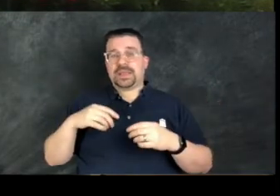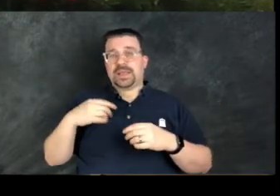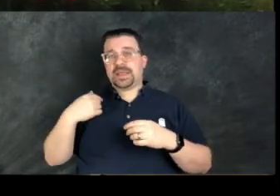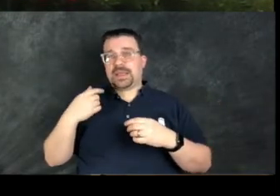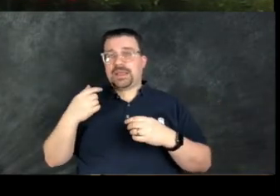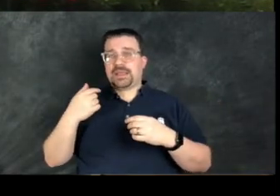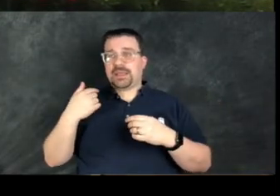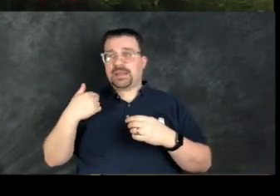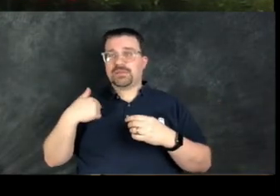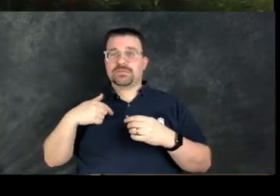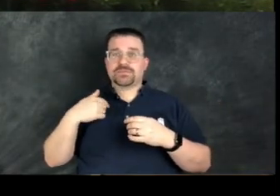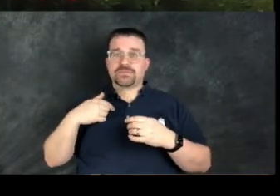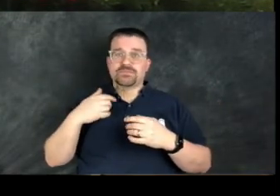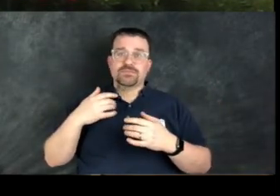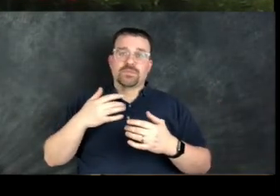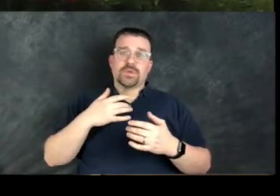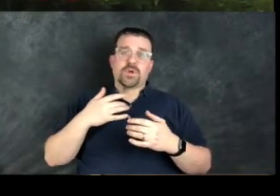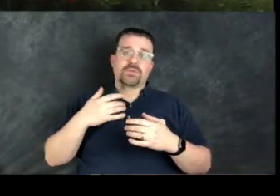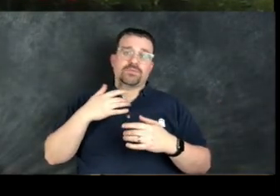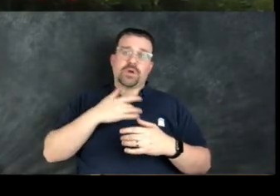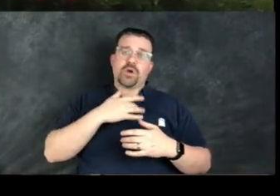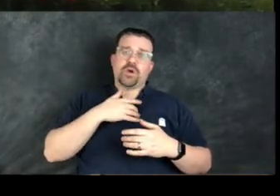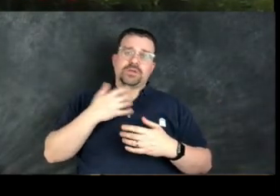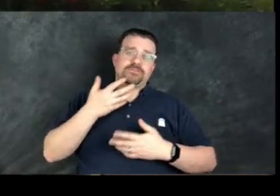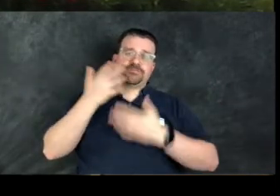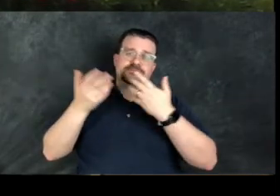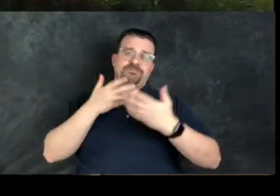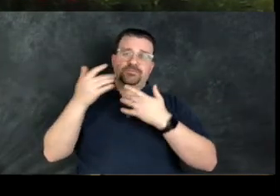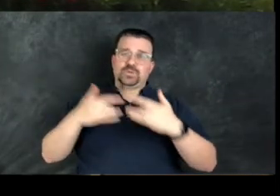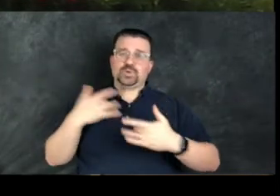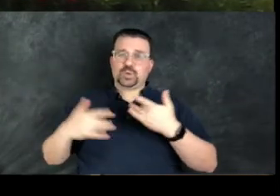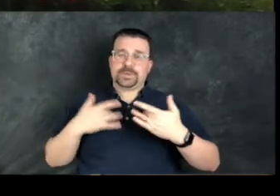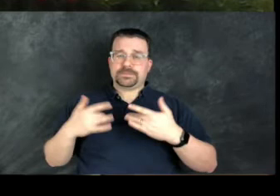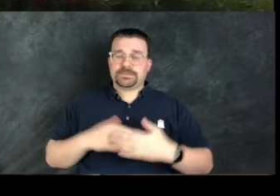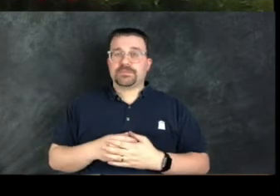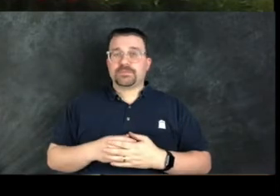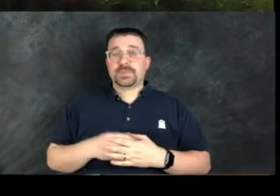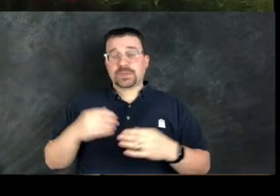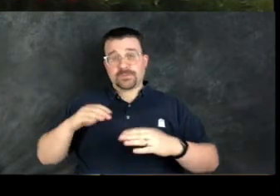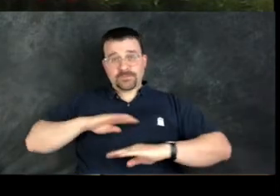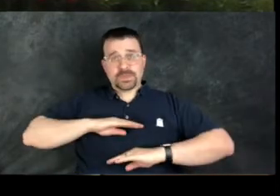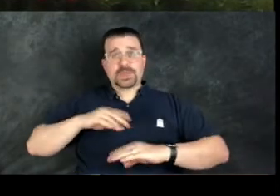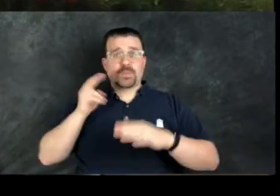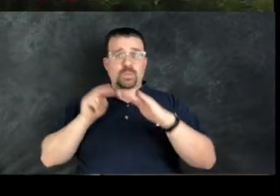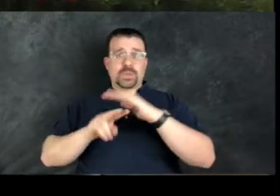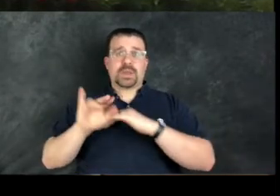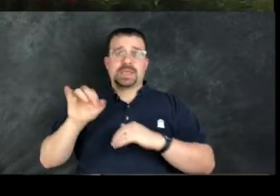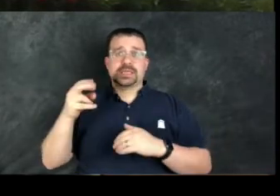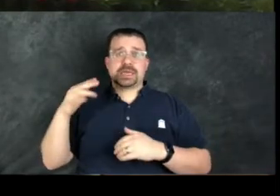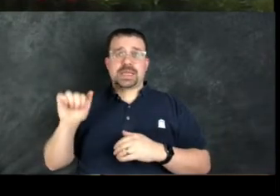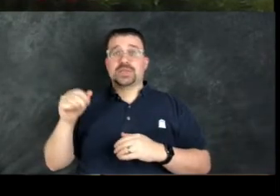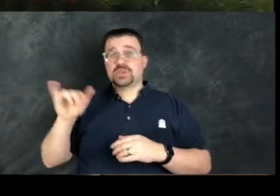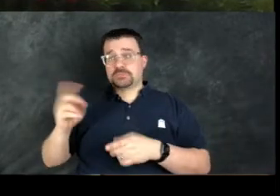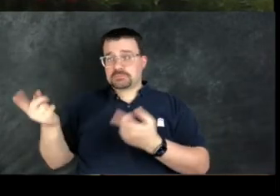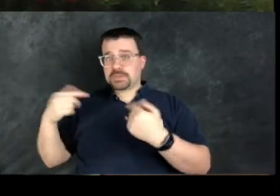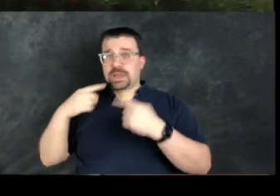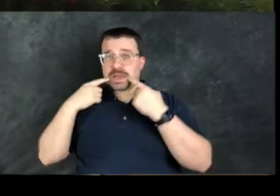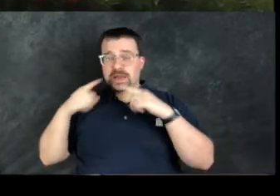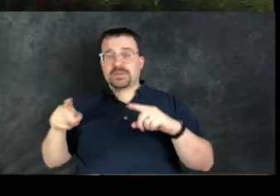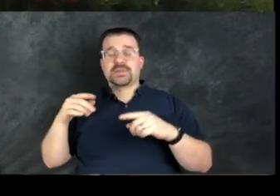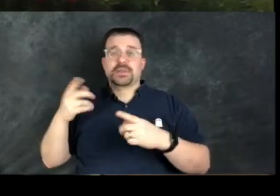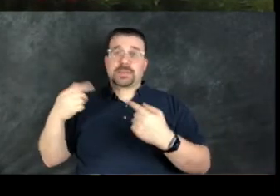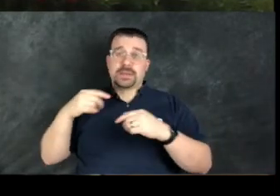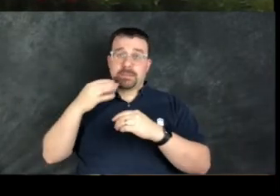shouts of joy. Fulfilling the prophecy of Isaiah, John came to announce that the coming Messiah had already